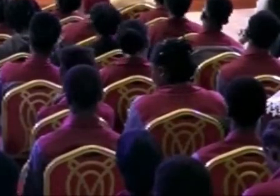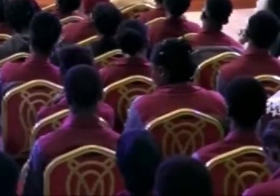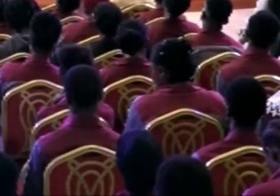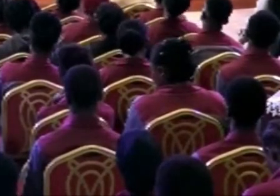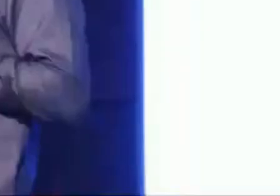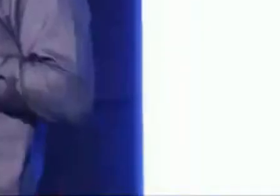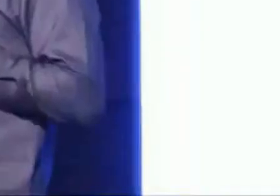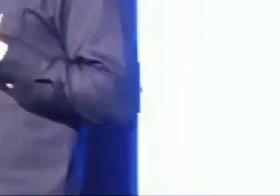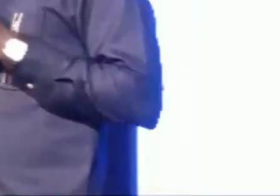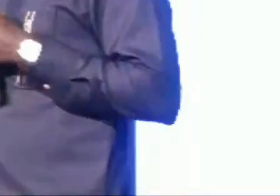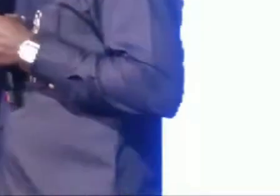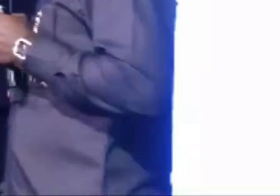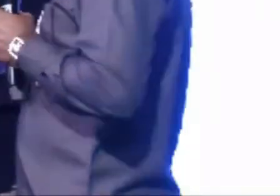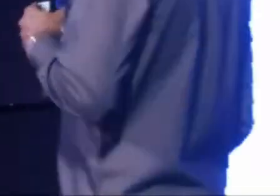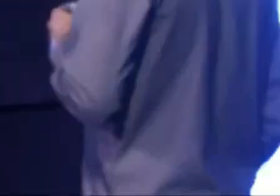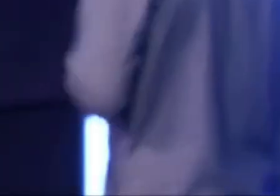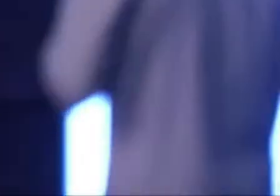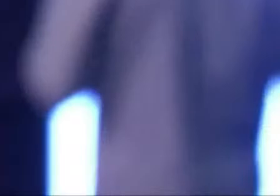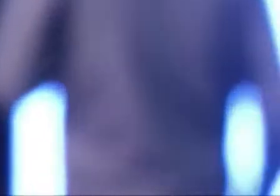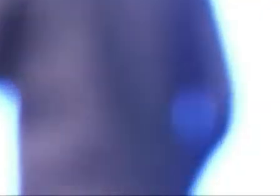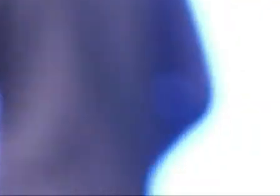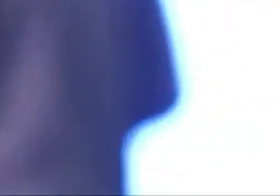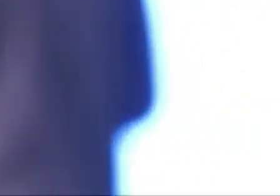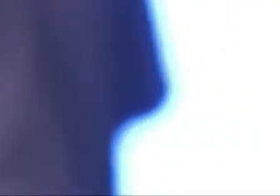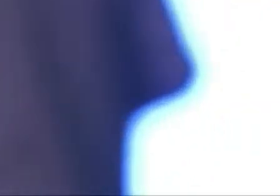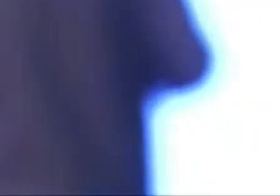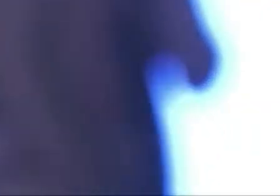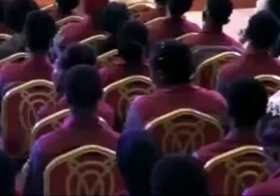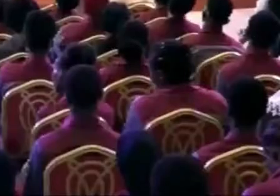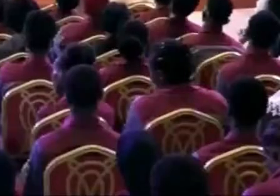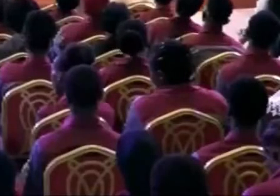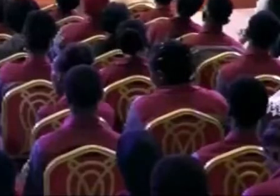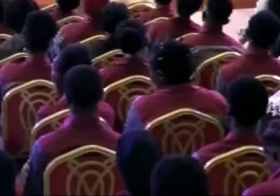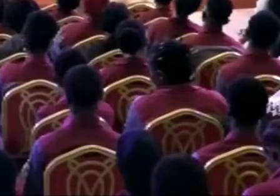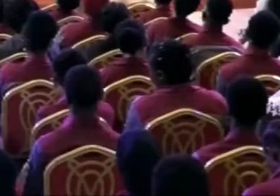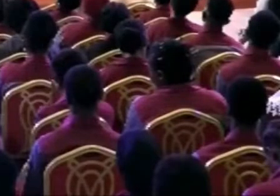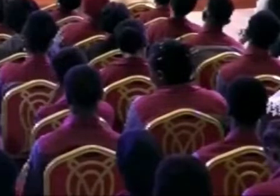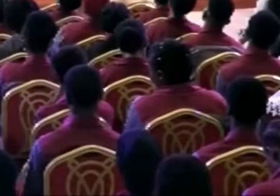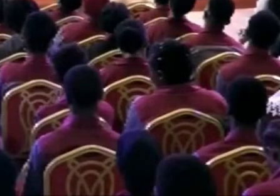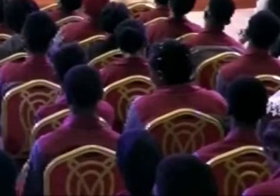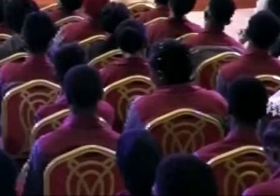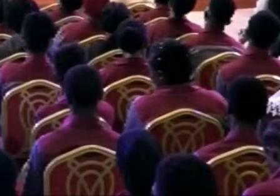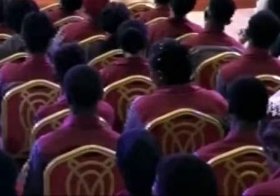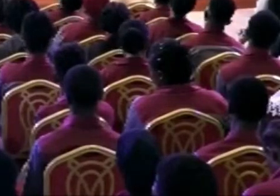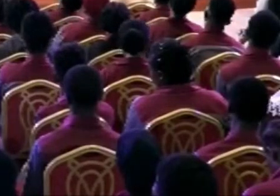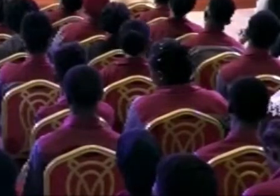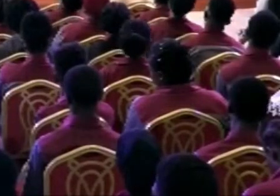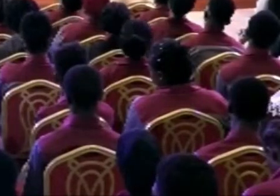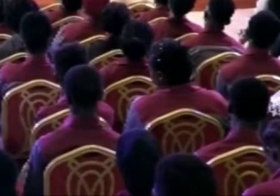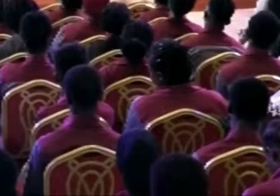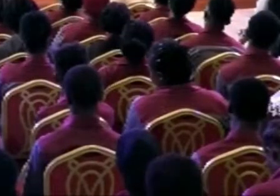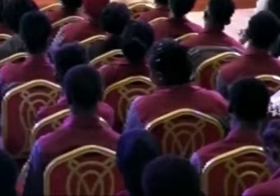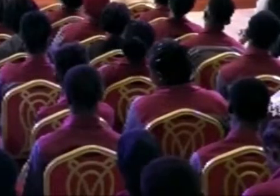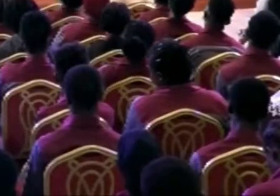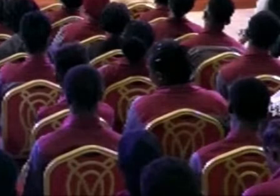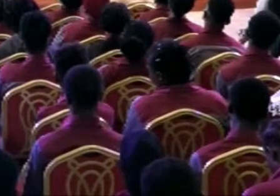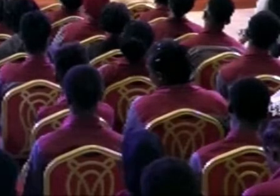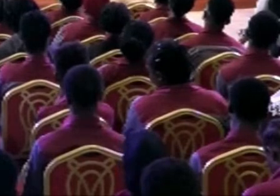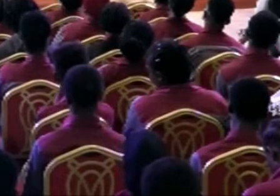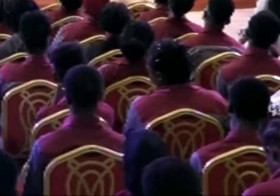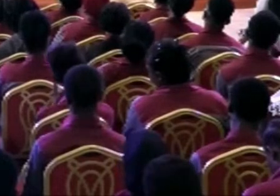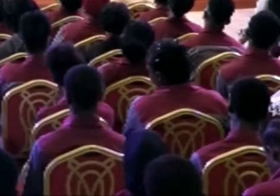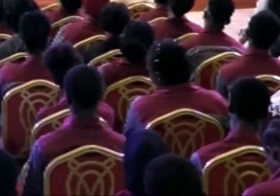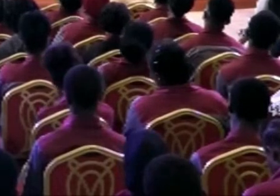the practical things that is supposed to make sure that you do what you're supposed to do. And when we read Mark chapter 16, verse 20, the Bible says